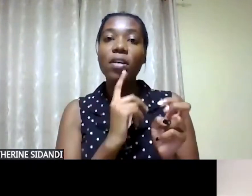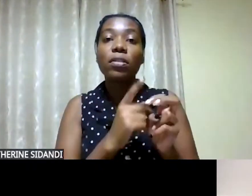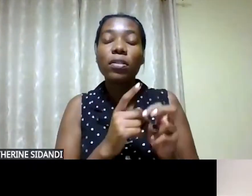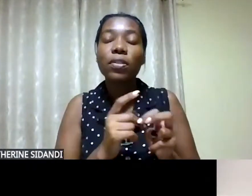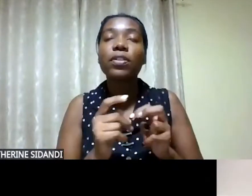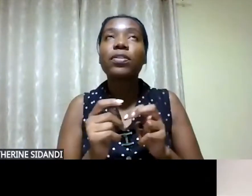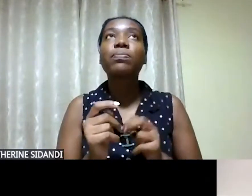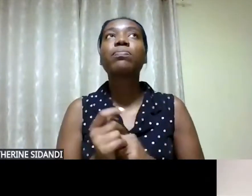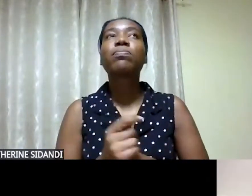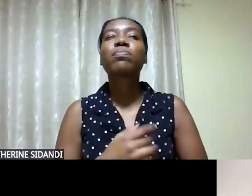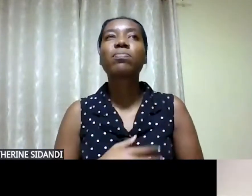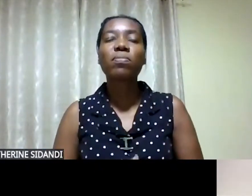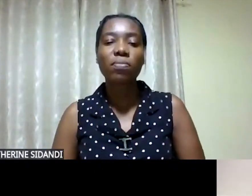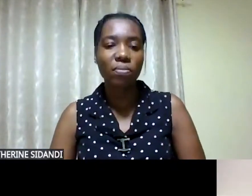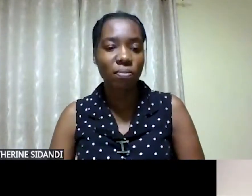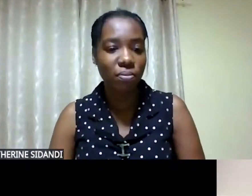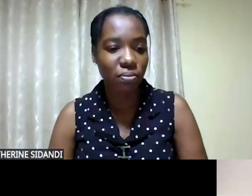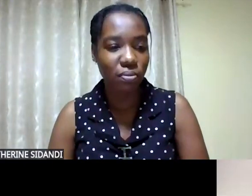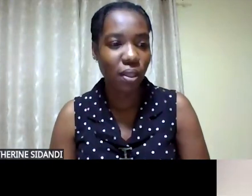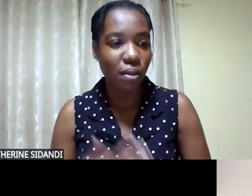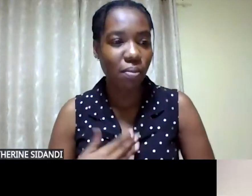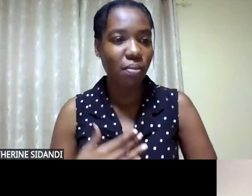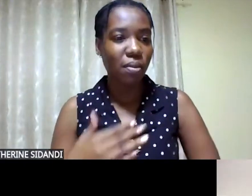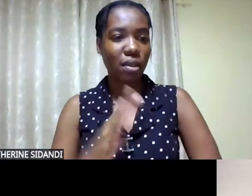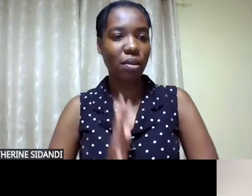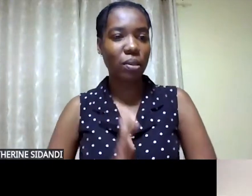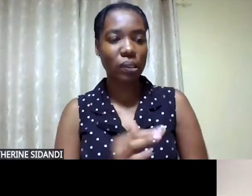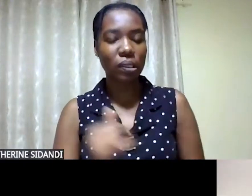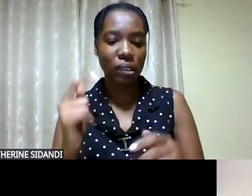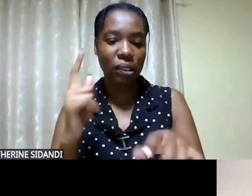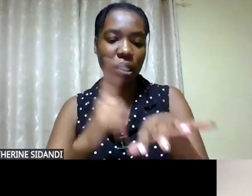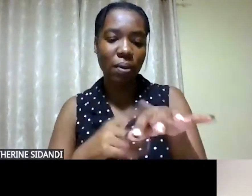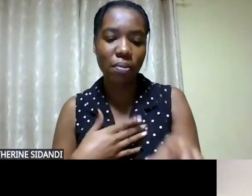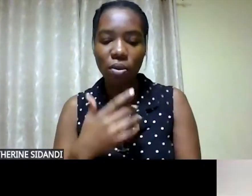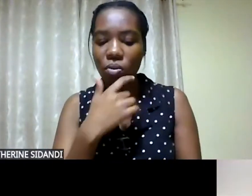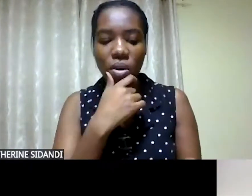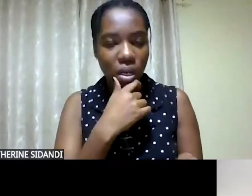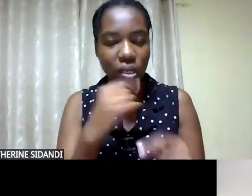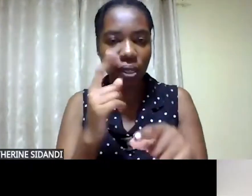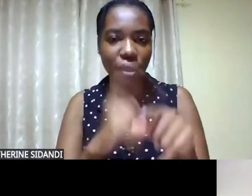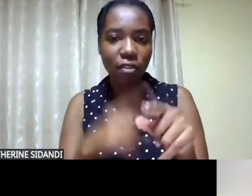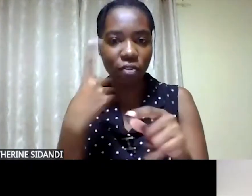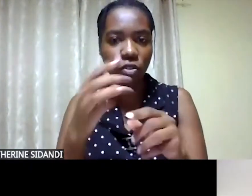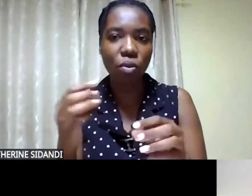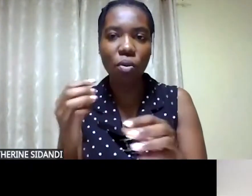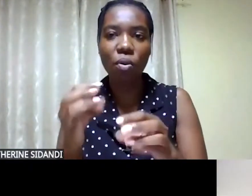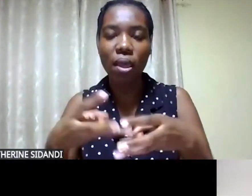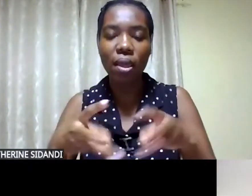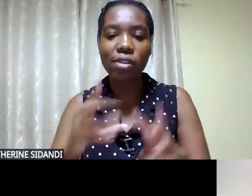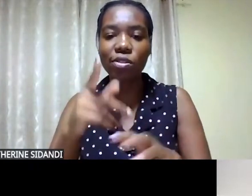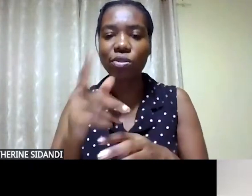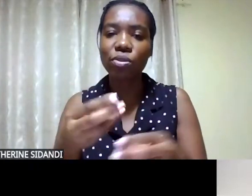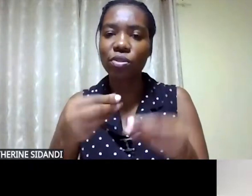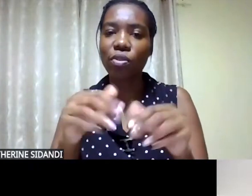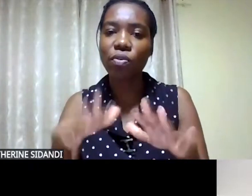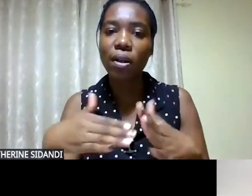and so I was left at that point where I was wondering, when it comes to strategy, how do you address this? Because